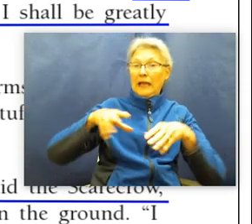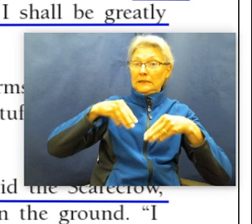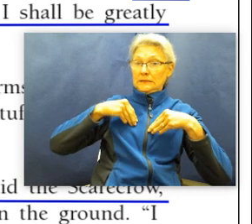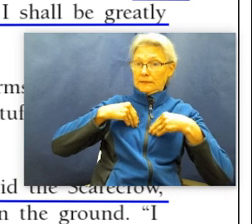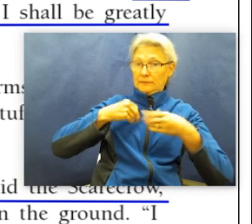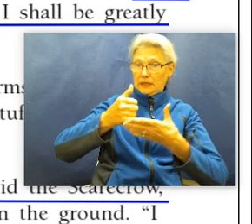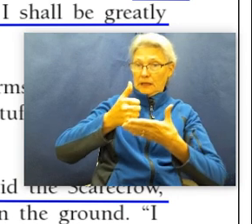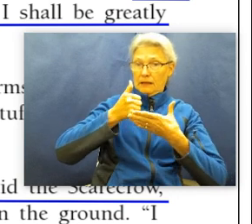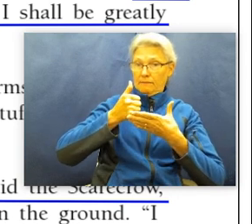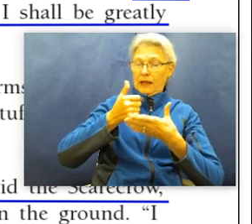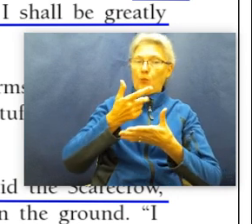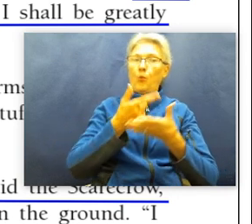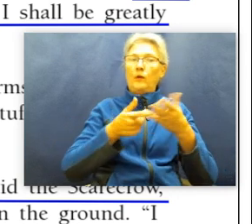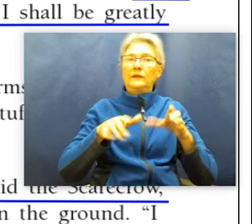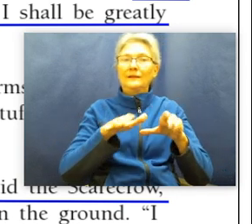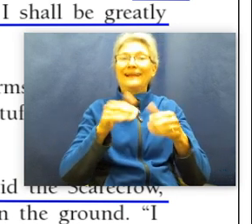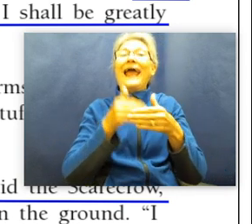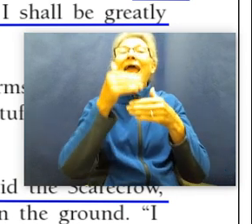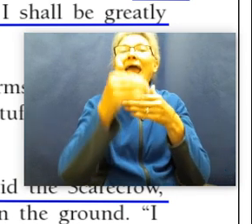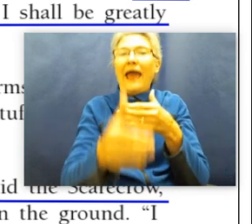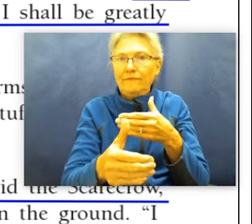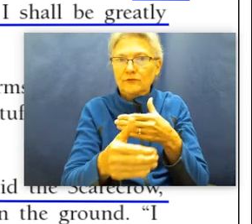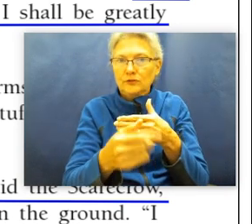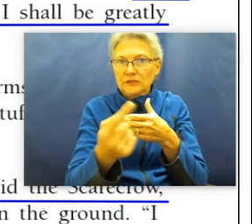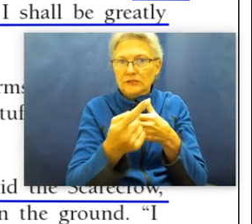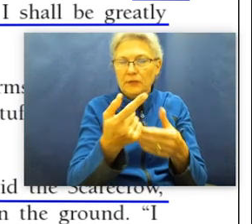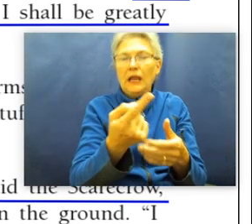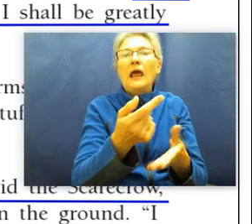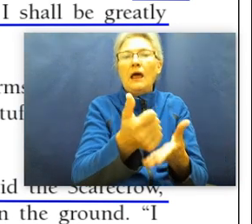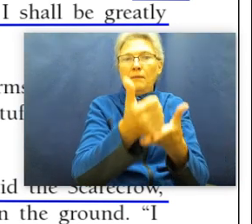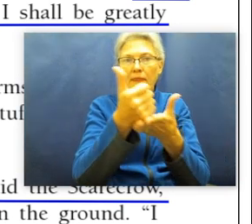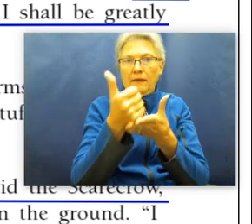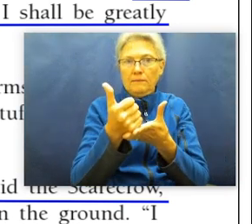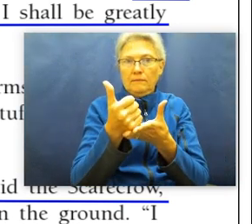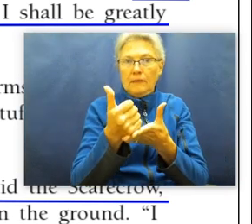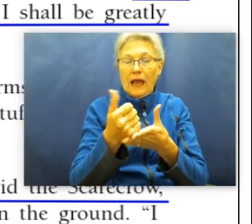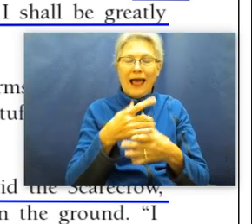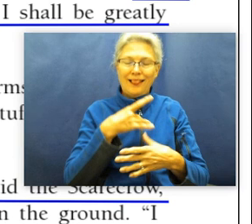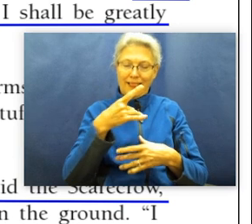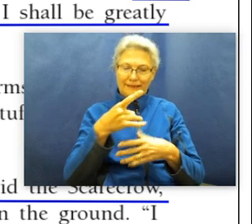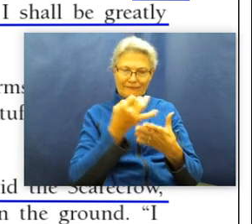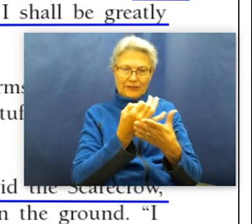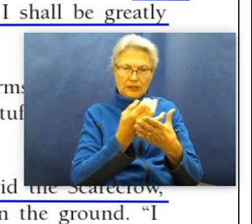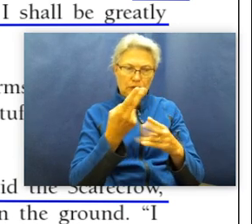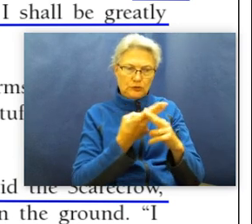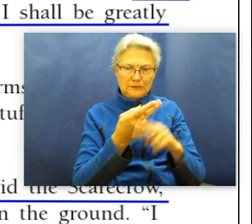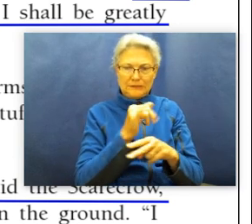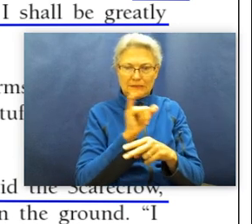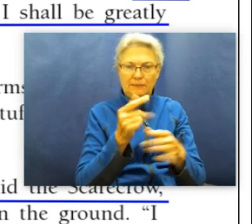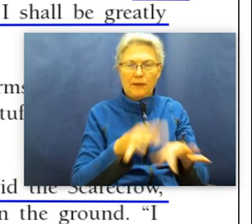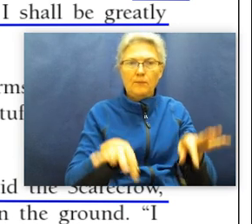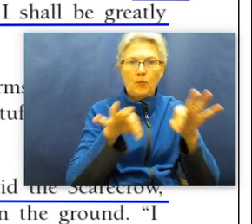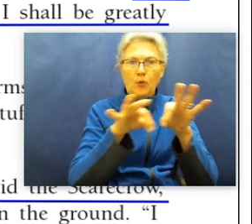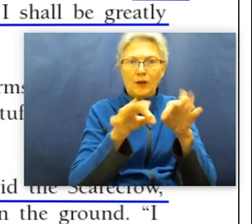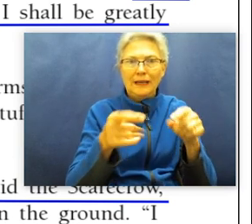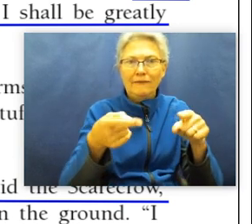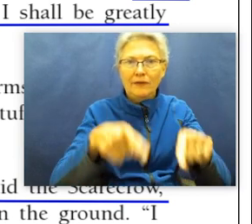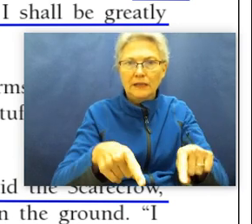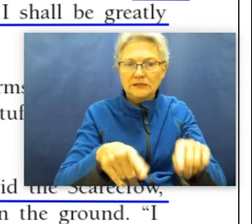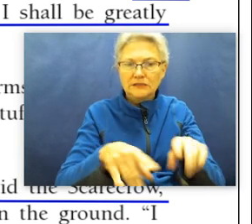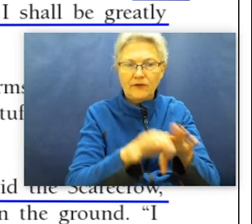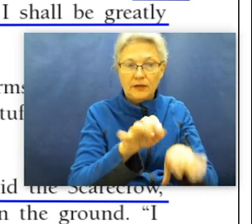did after they received help. I like the fact that I can use the same key events from finding my similarities